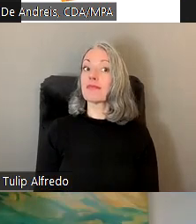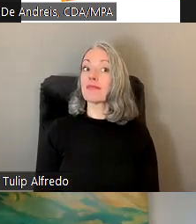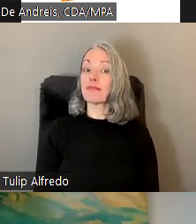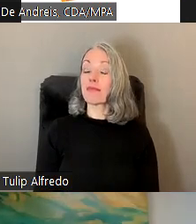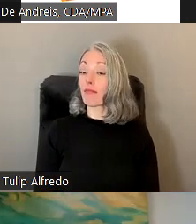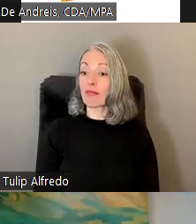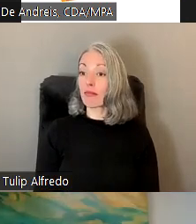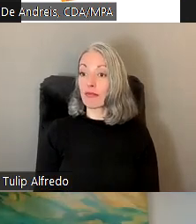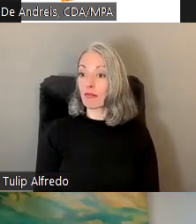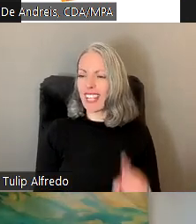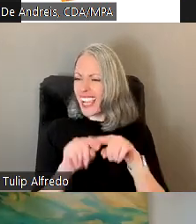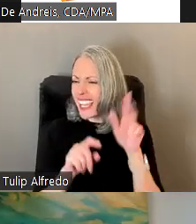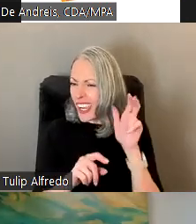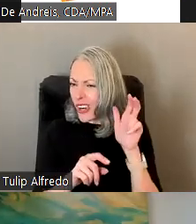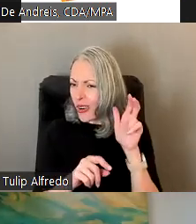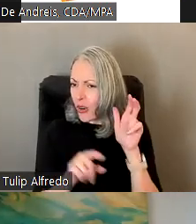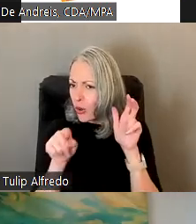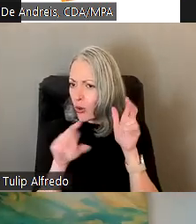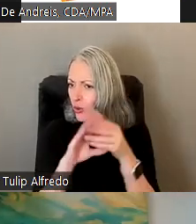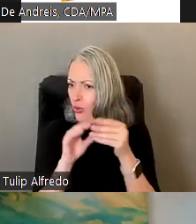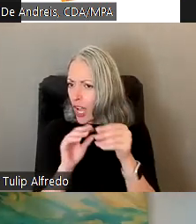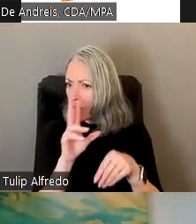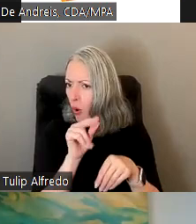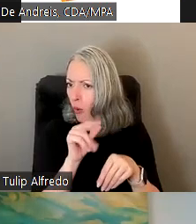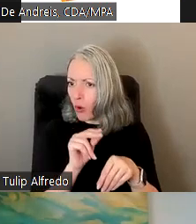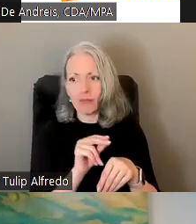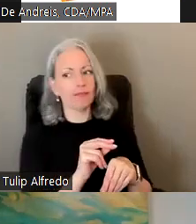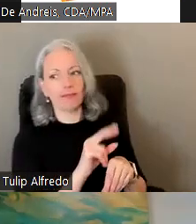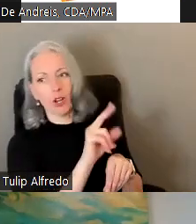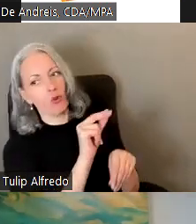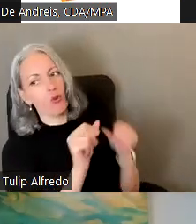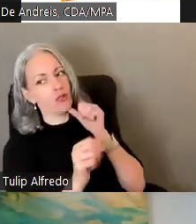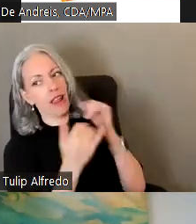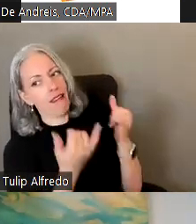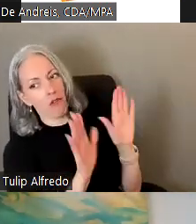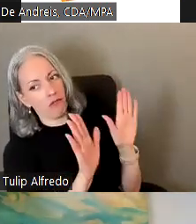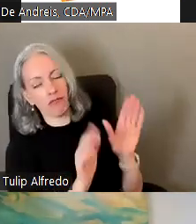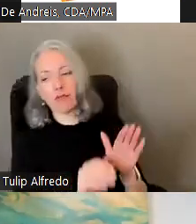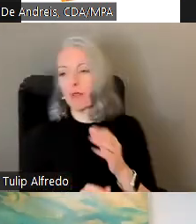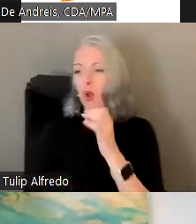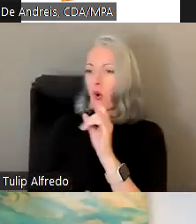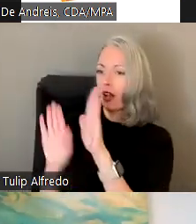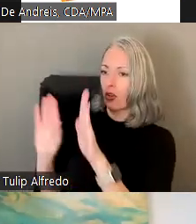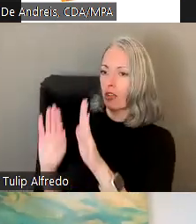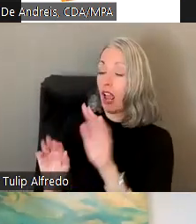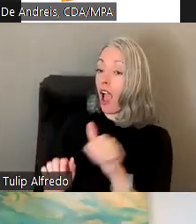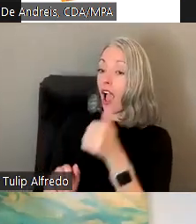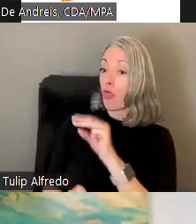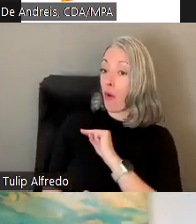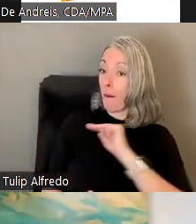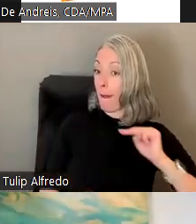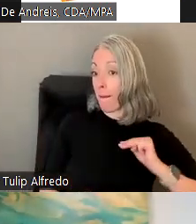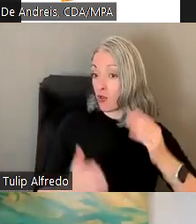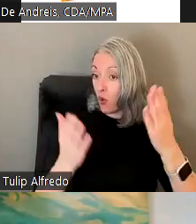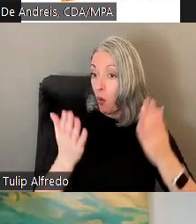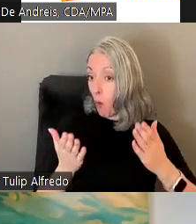I'm having trouble hearing. You said no, there's nobody. Not at this time, Catherine. Thank you. Okay, great. Are there other members of the committee that want